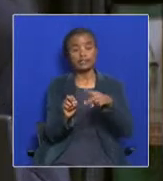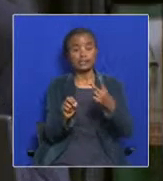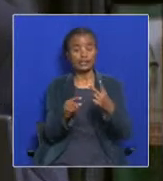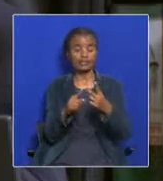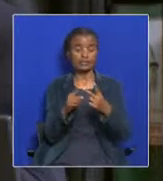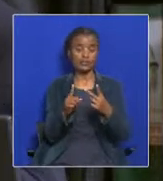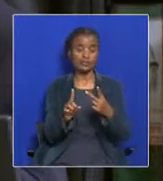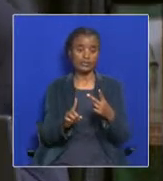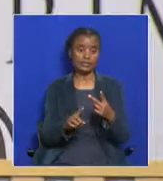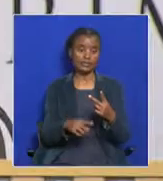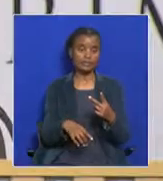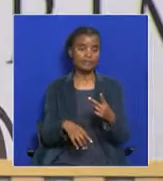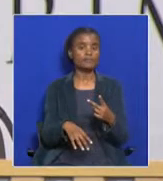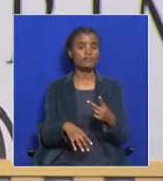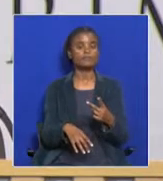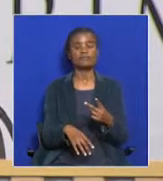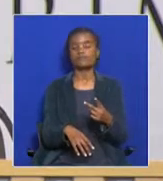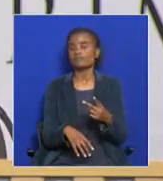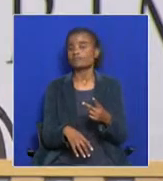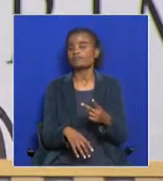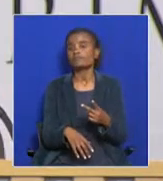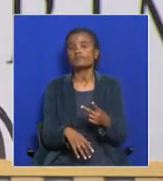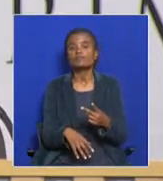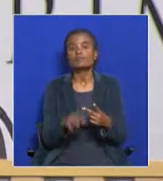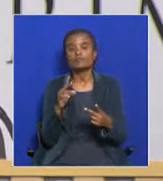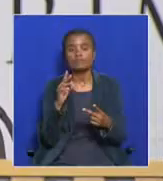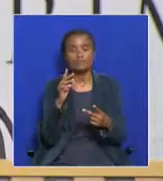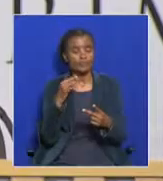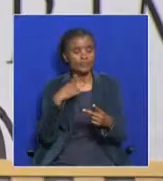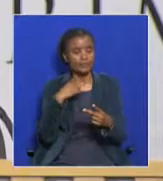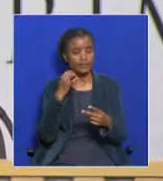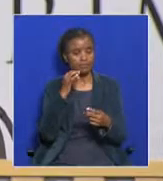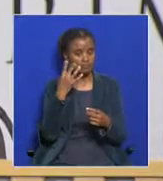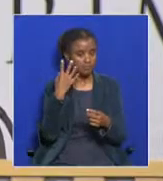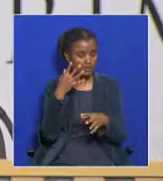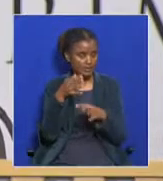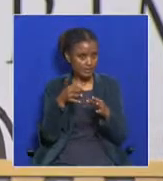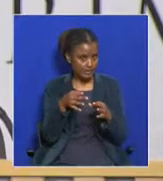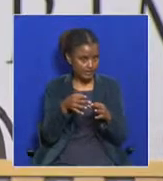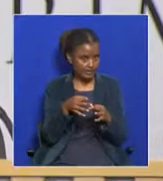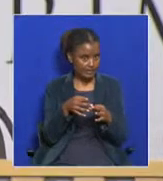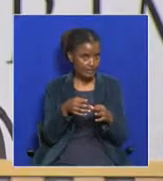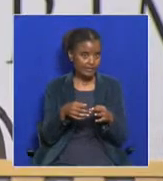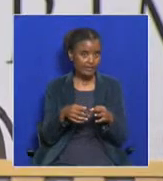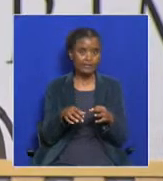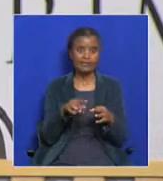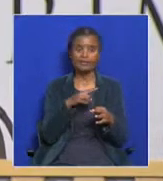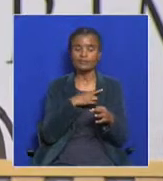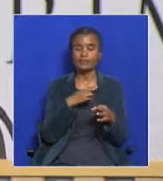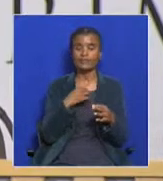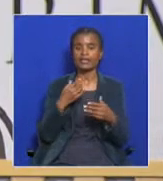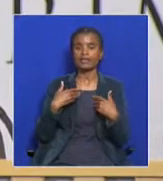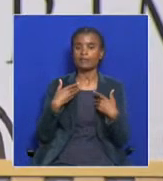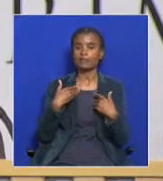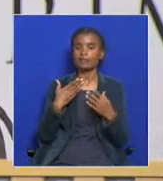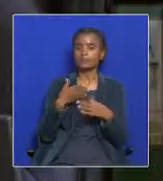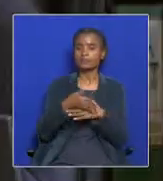Sorry. I lost my train of thought, Chair. Could you please? And I'm happy that I did not disturb you. You lost it on your